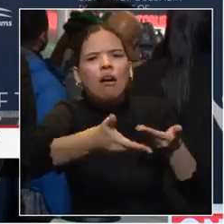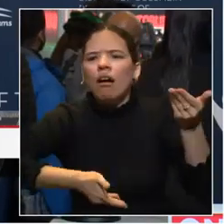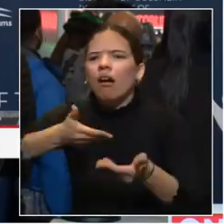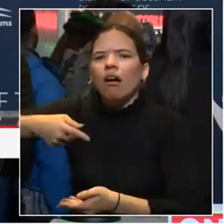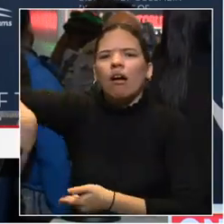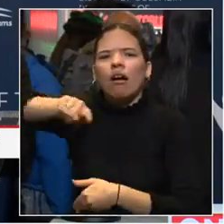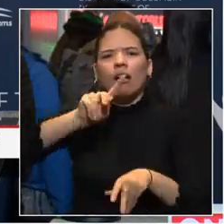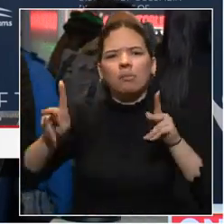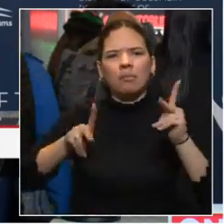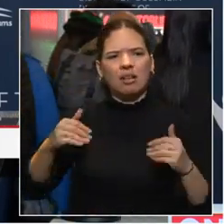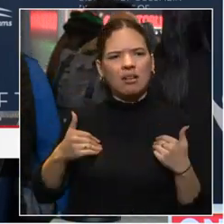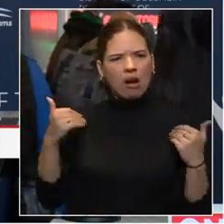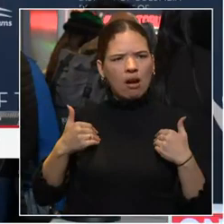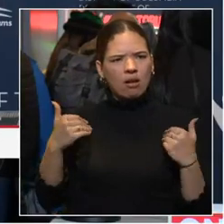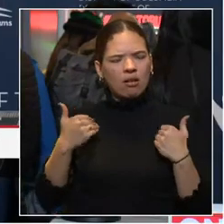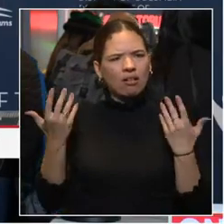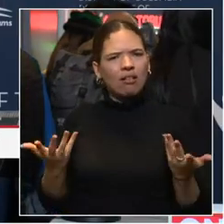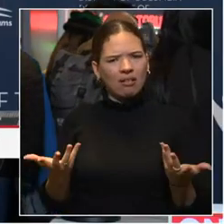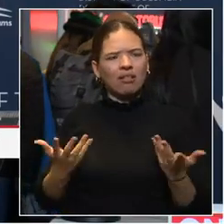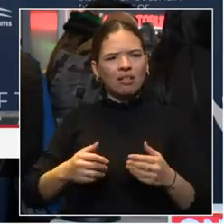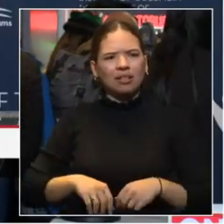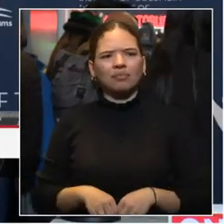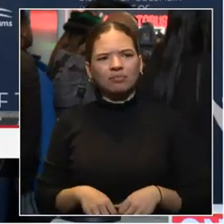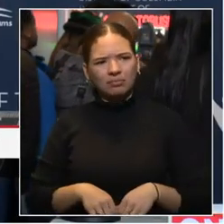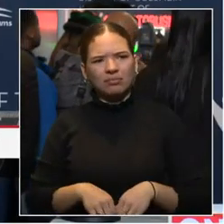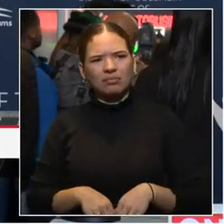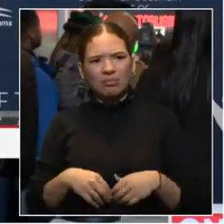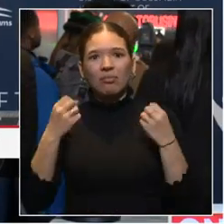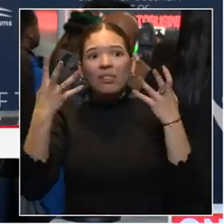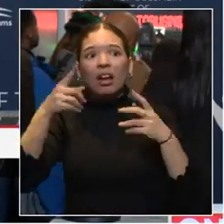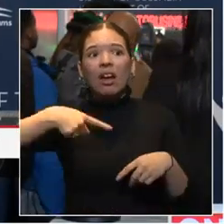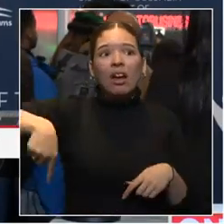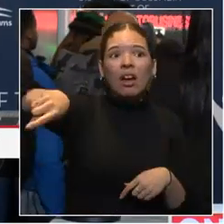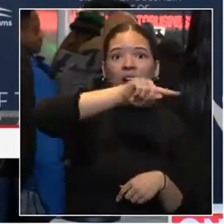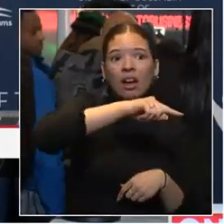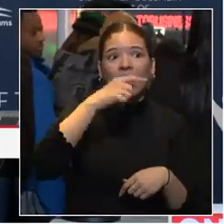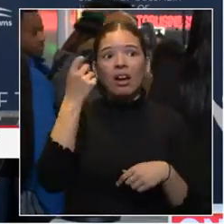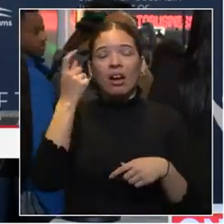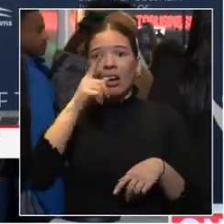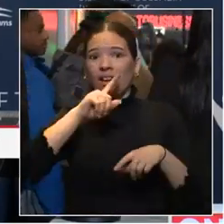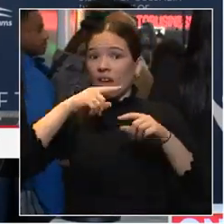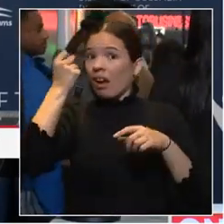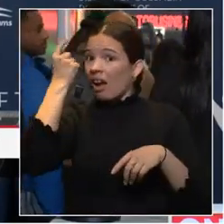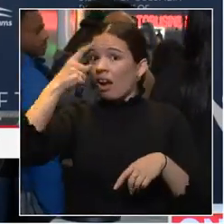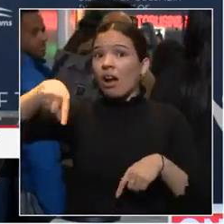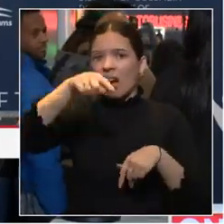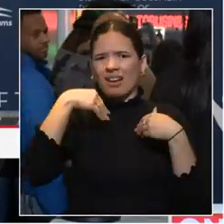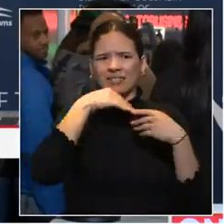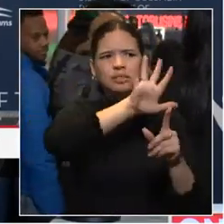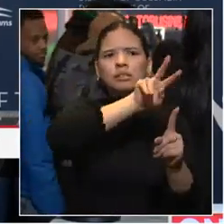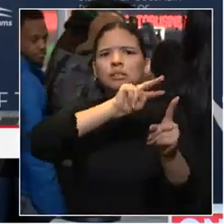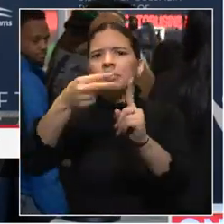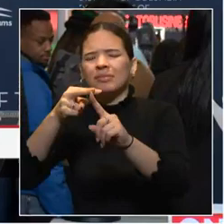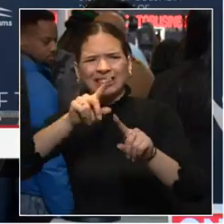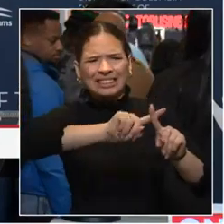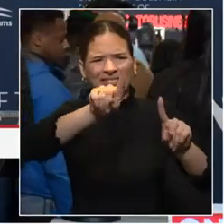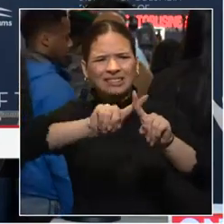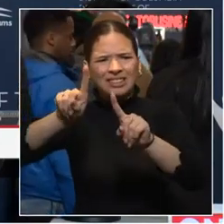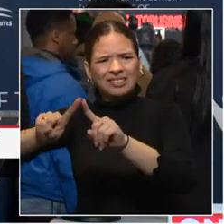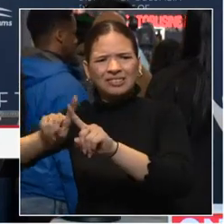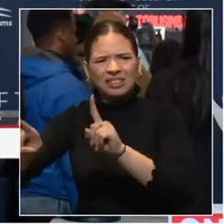was zillions of opinions about it. Or we can do 10, we can do 40, or we can do so many in this ward, that ward. He said, no, what we're going to